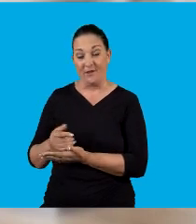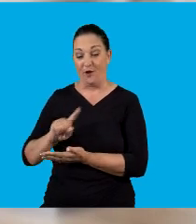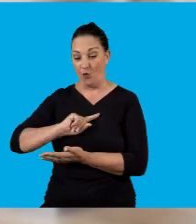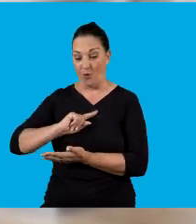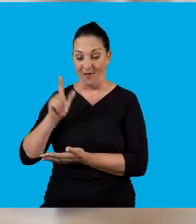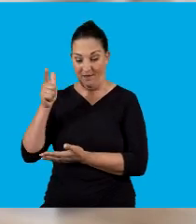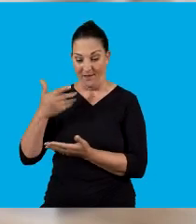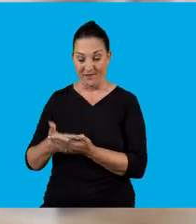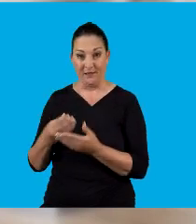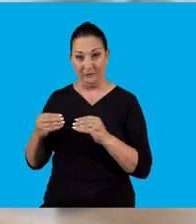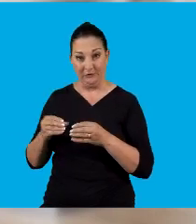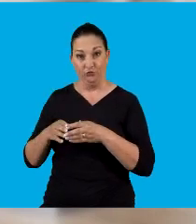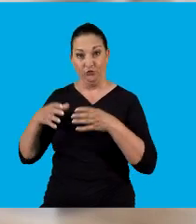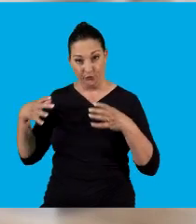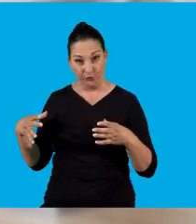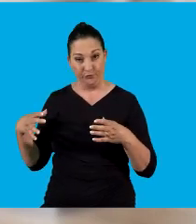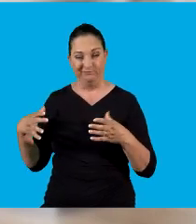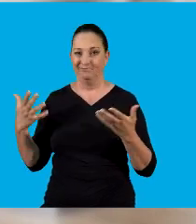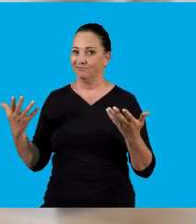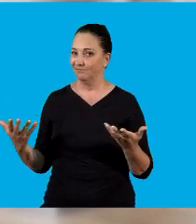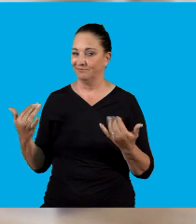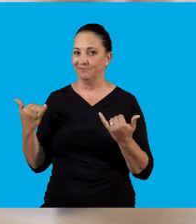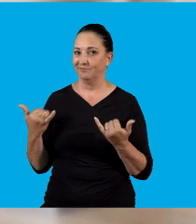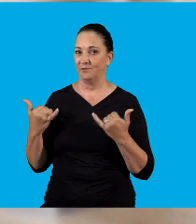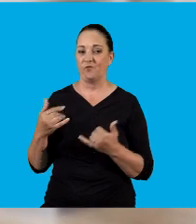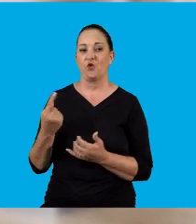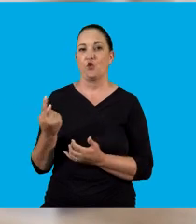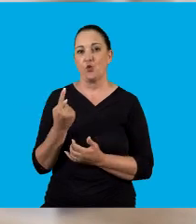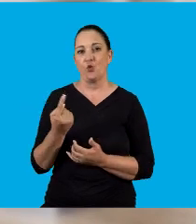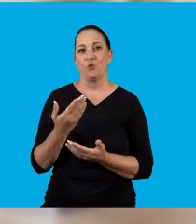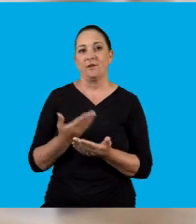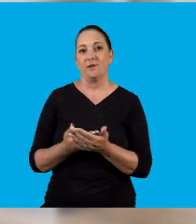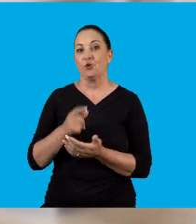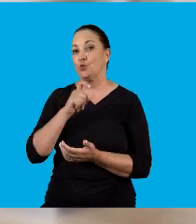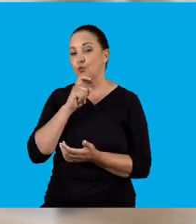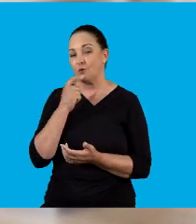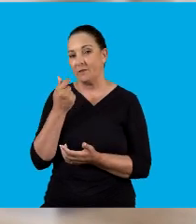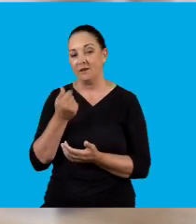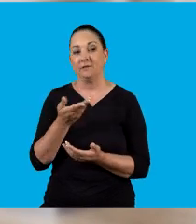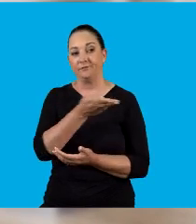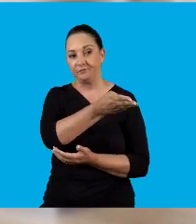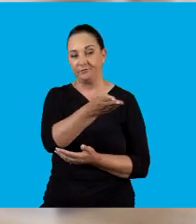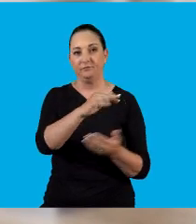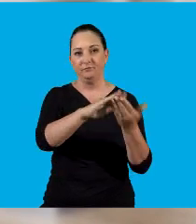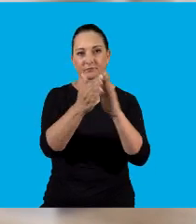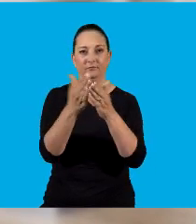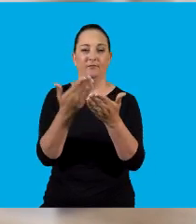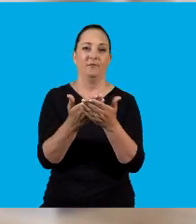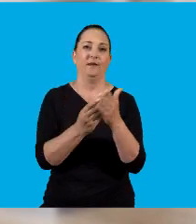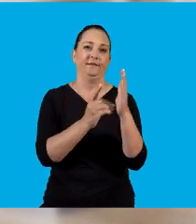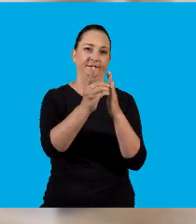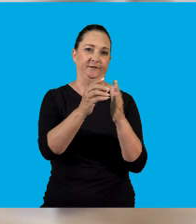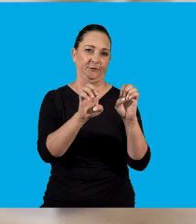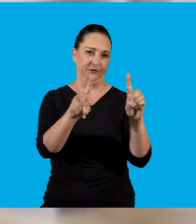save for expansion, now it has to cater for the skills of the people in the